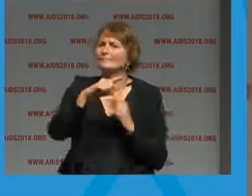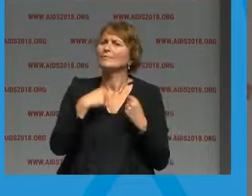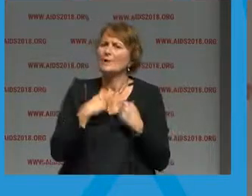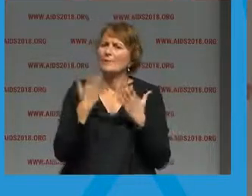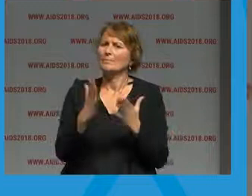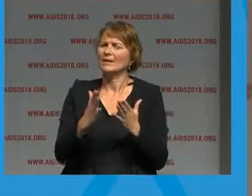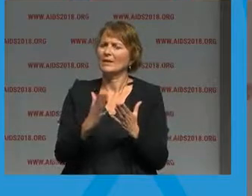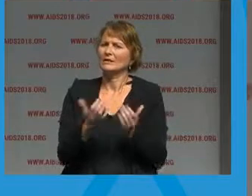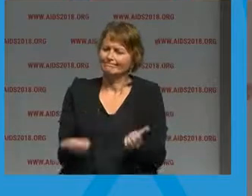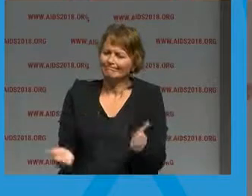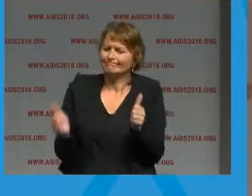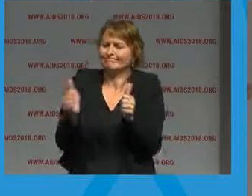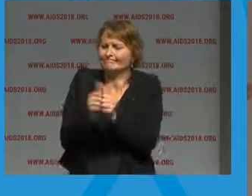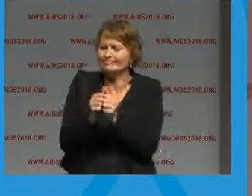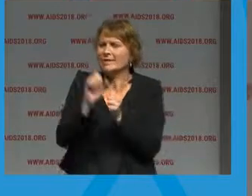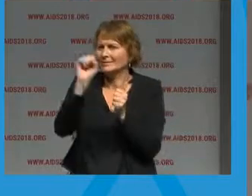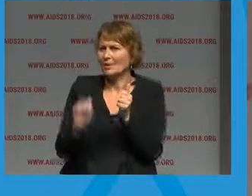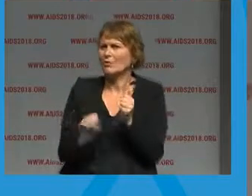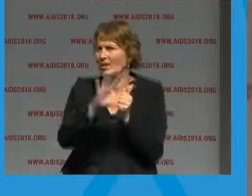stand by South Africa